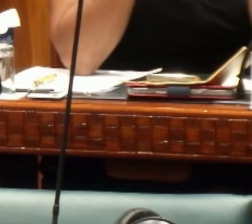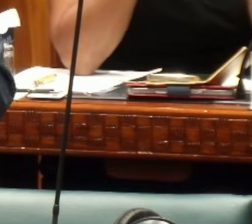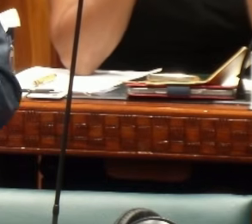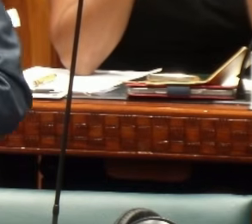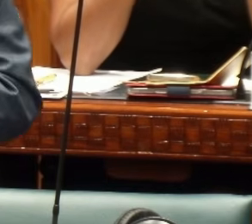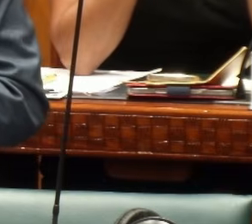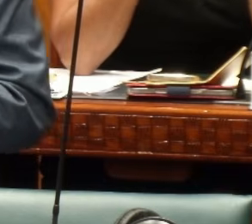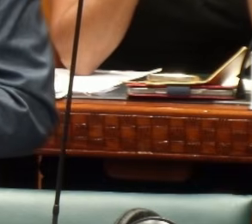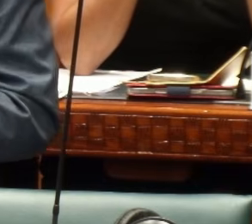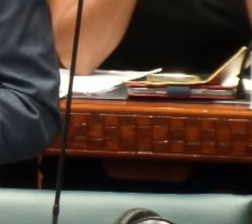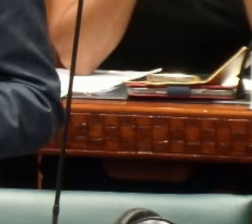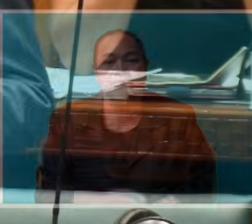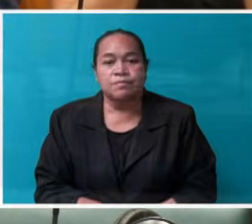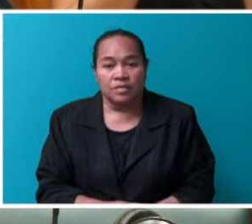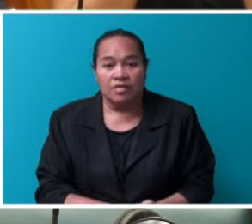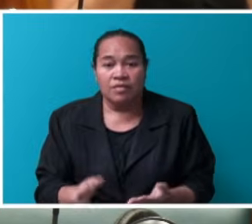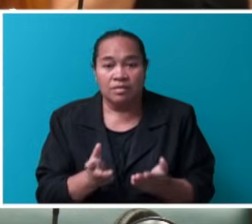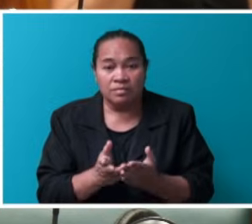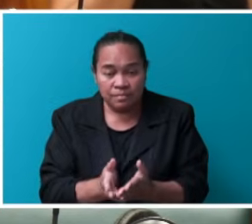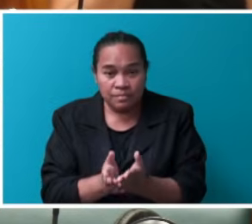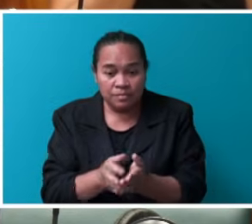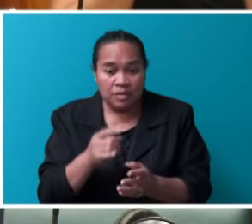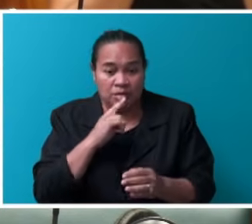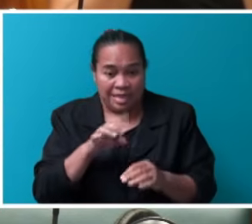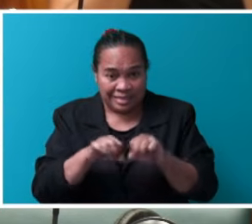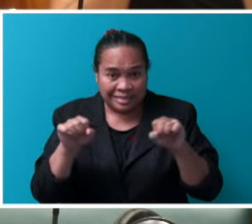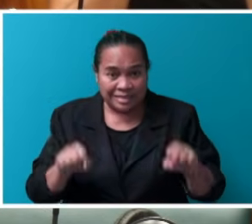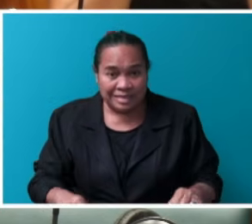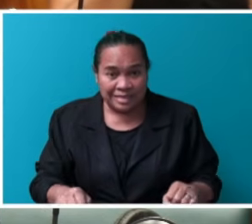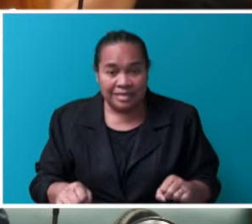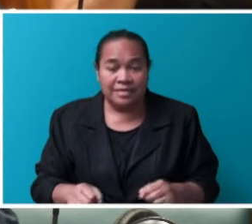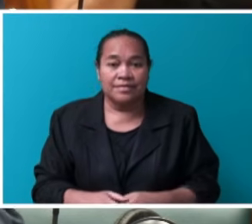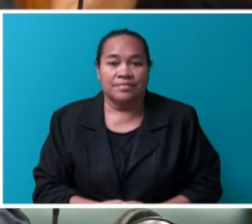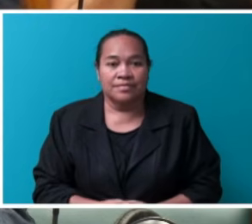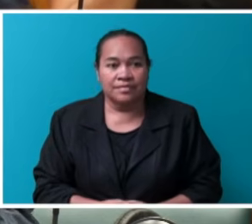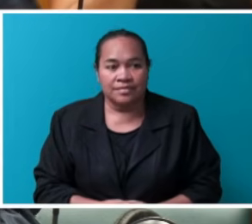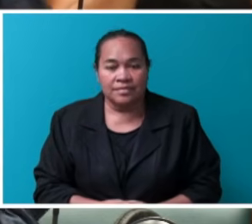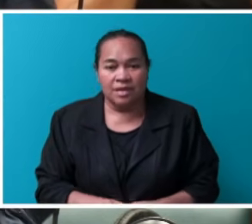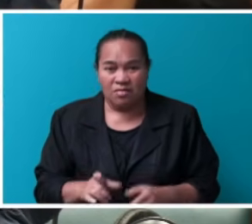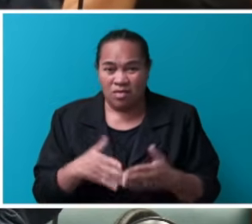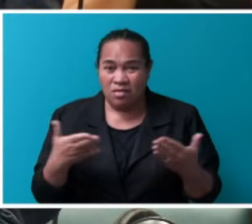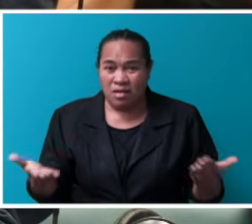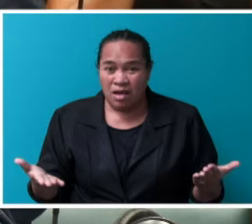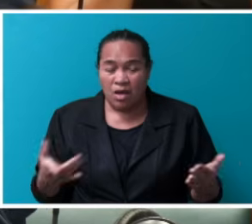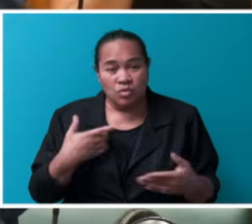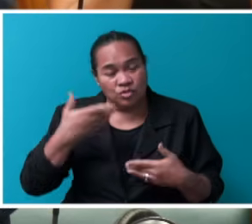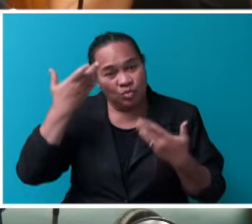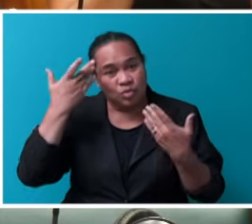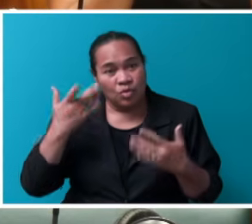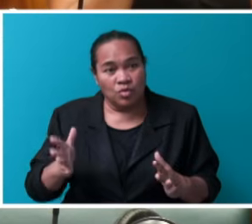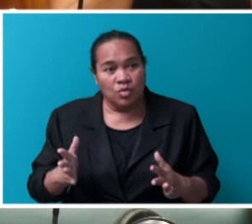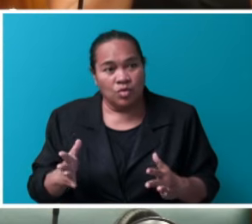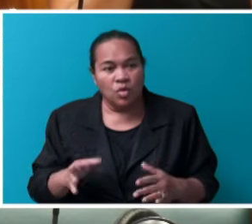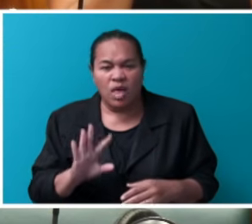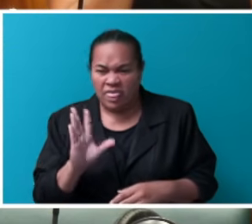the automatic identification system when in Fiji waters. At the moment, we don't know whether they are using